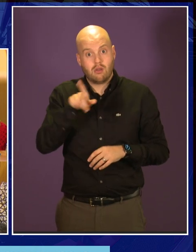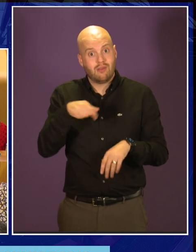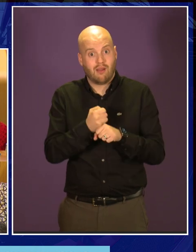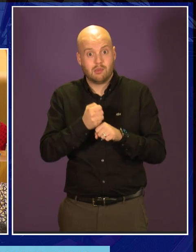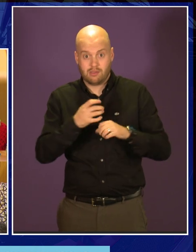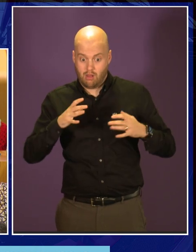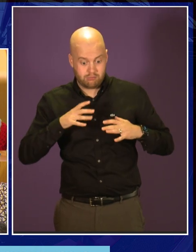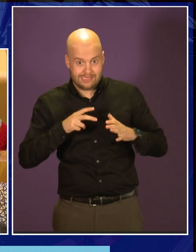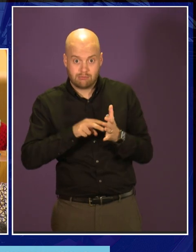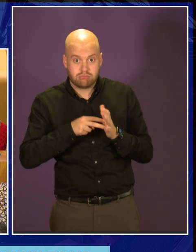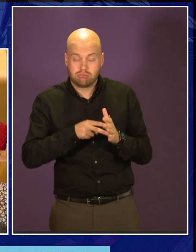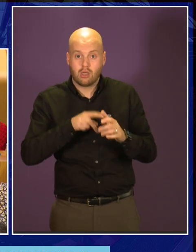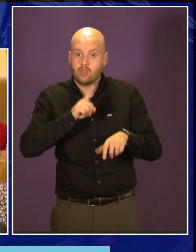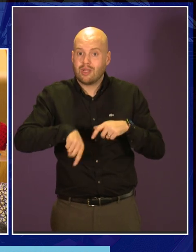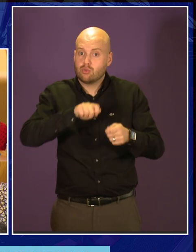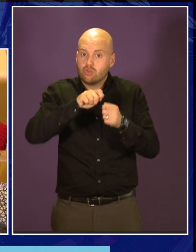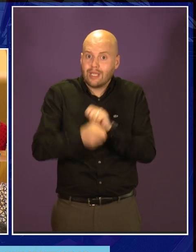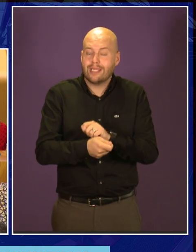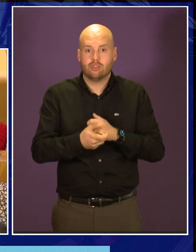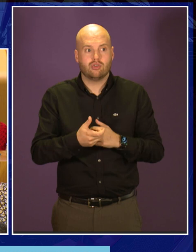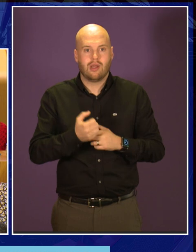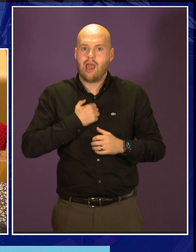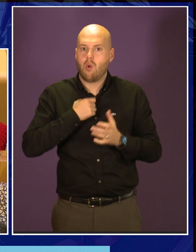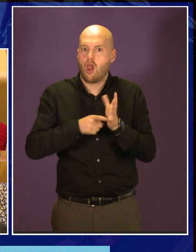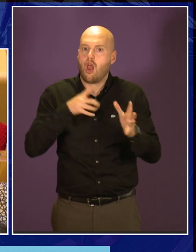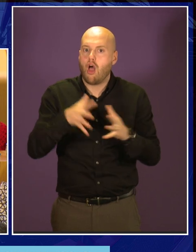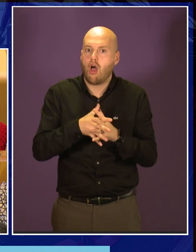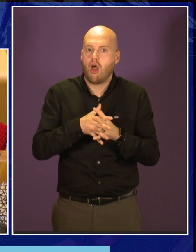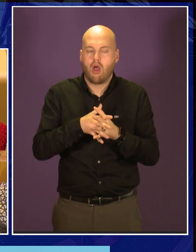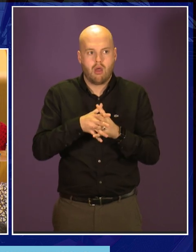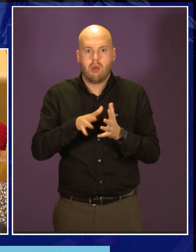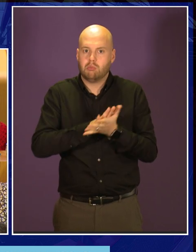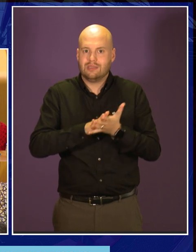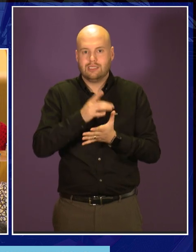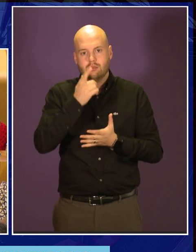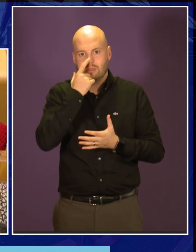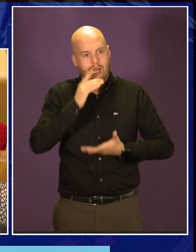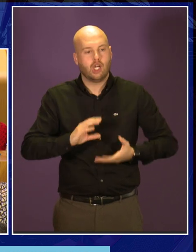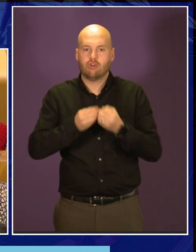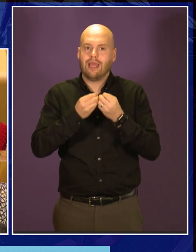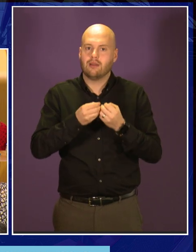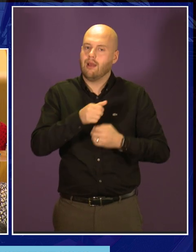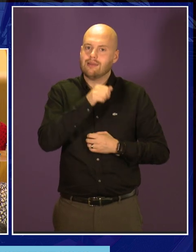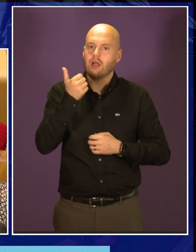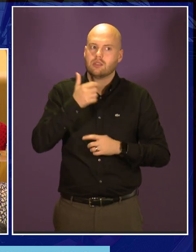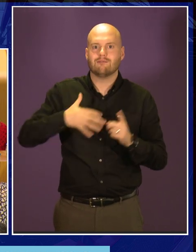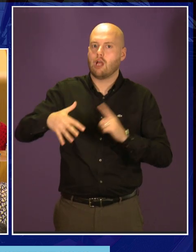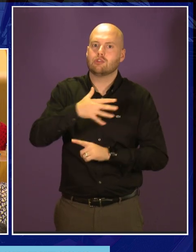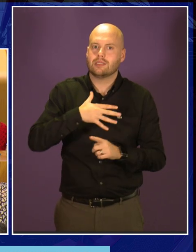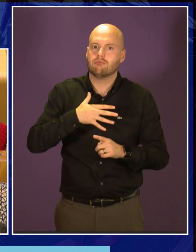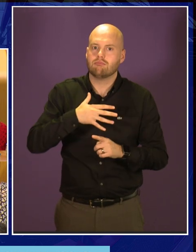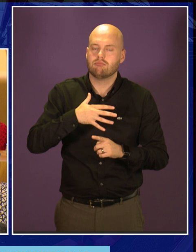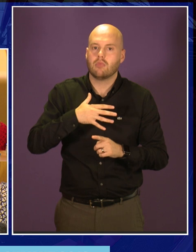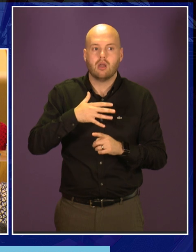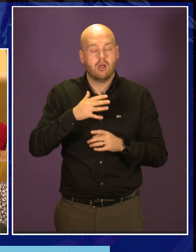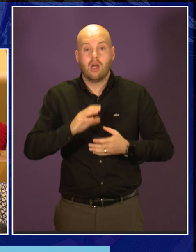and to ensure that we transform our laws in order that we can create the enabling environment. And then we create the